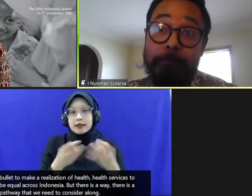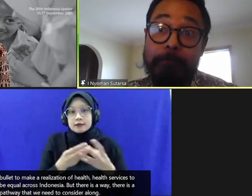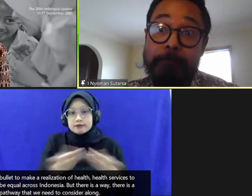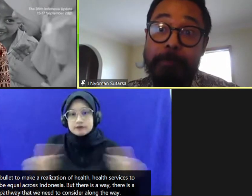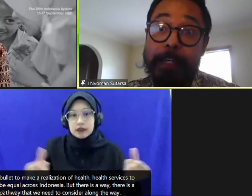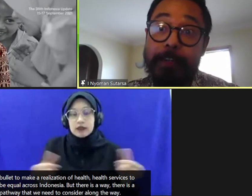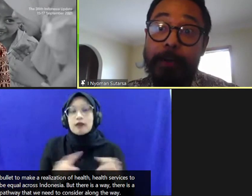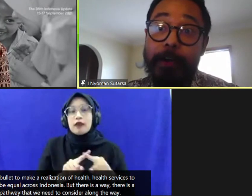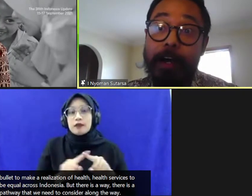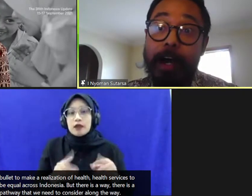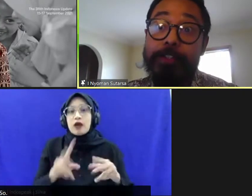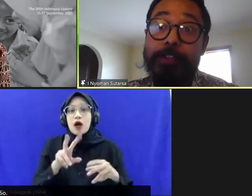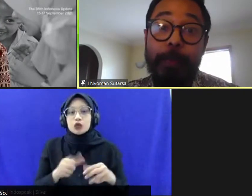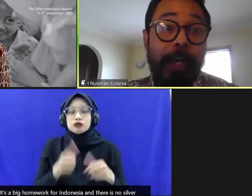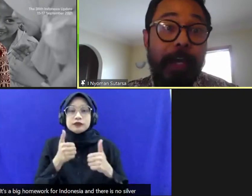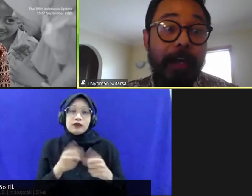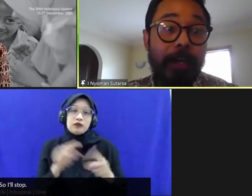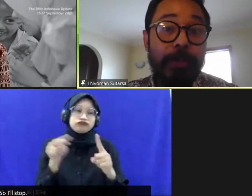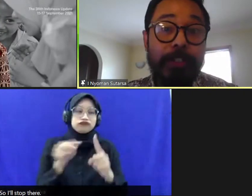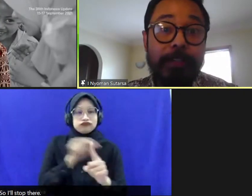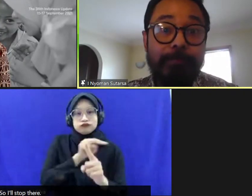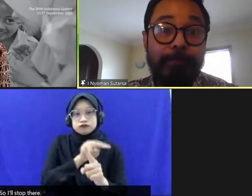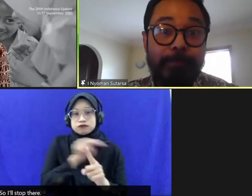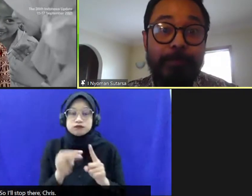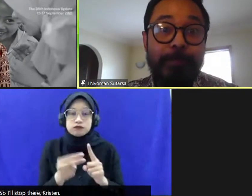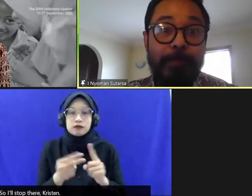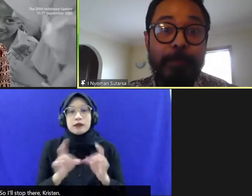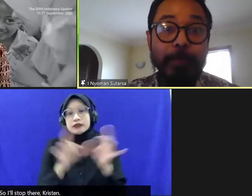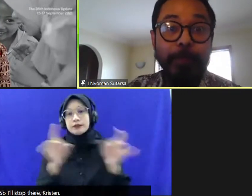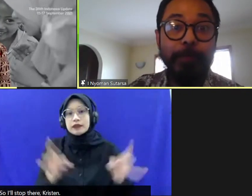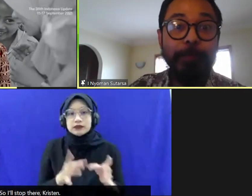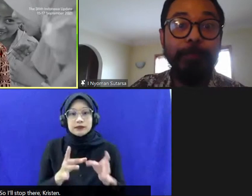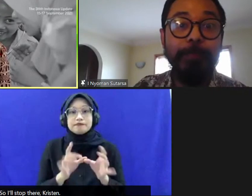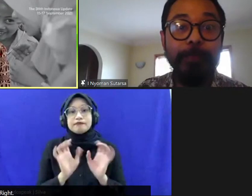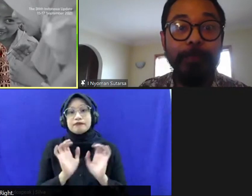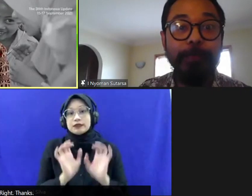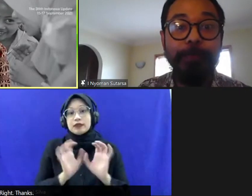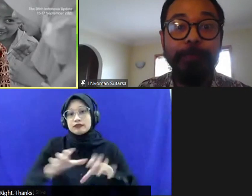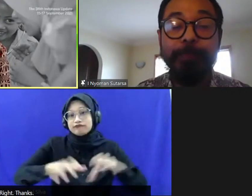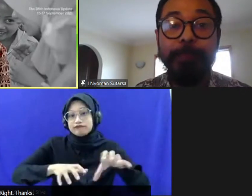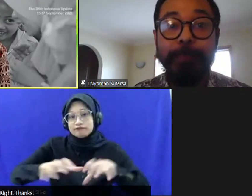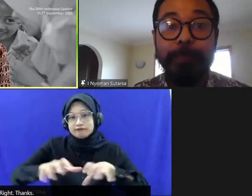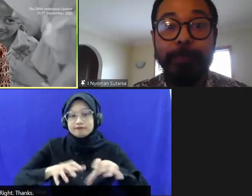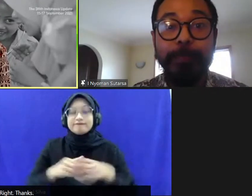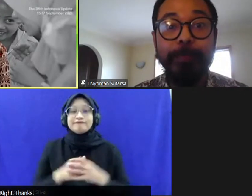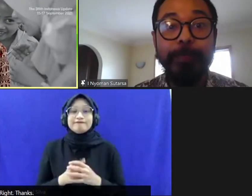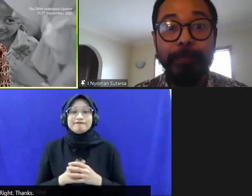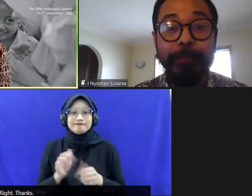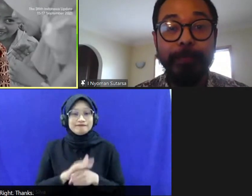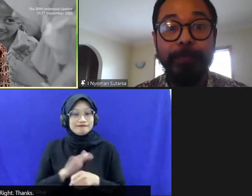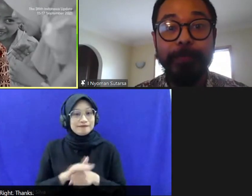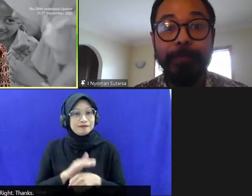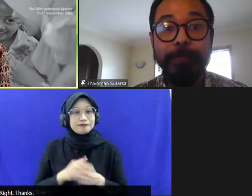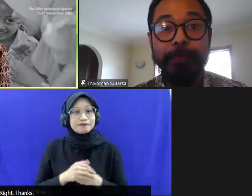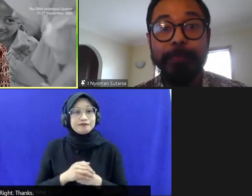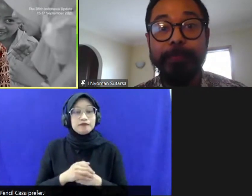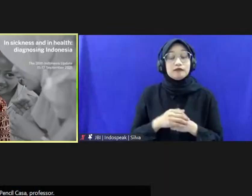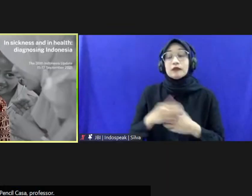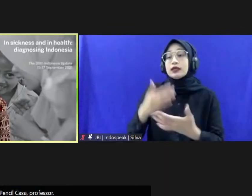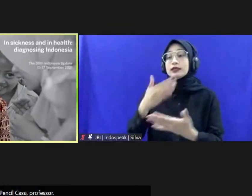way. So I'll stop there, Kirsten. Great, thanks, Pak Sutarsa.